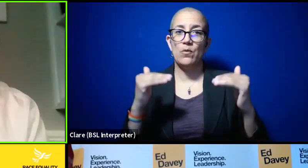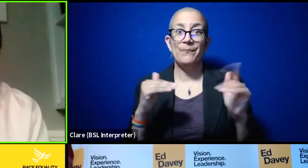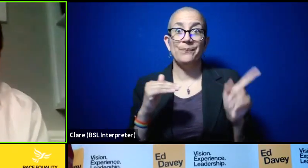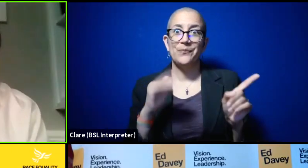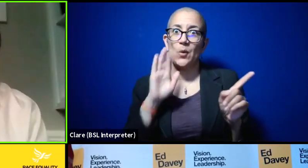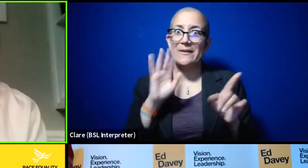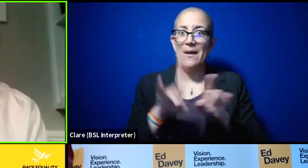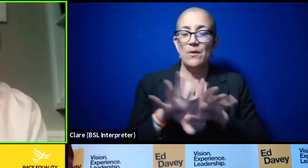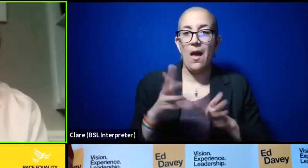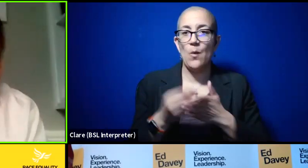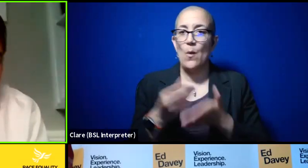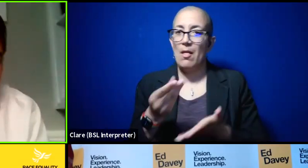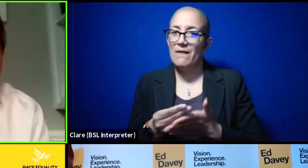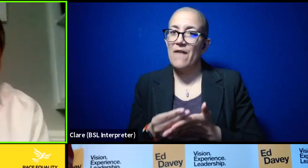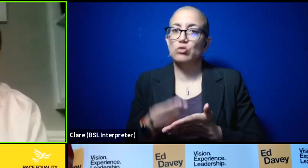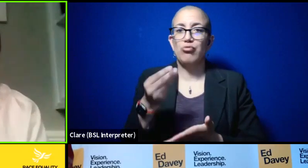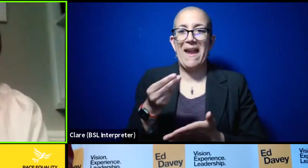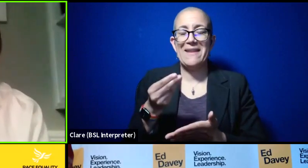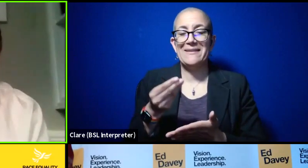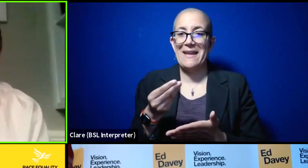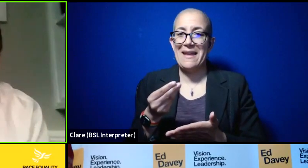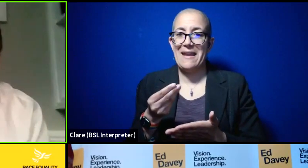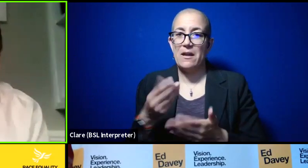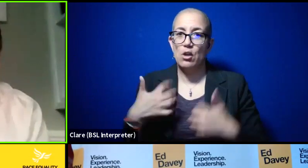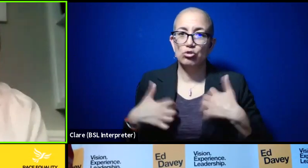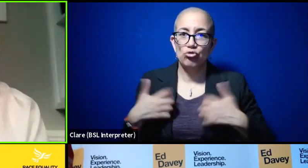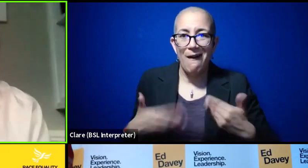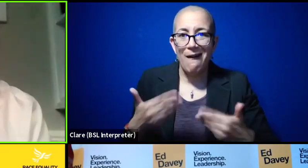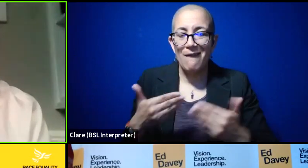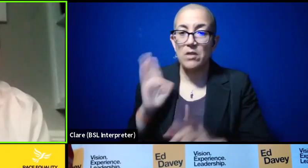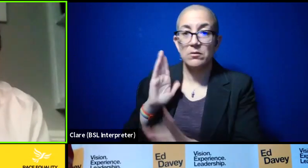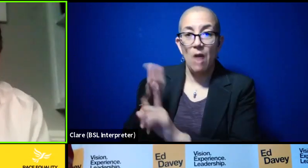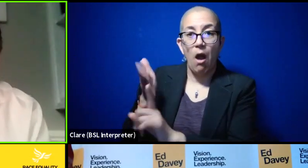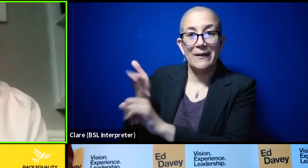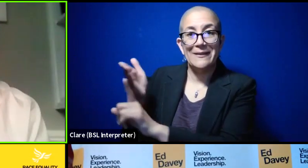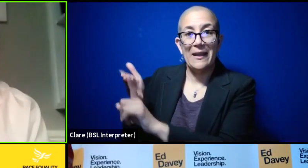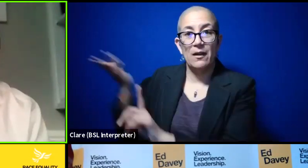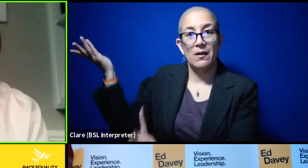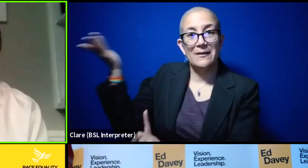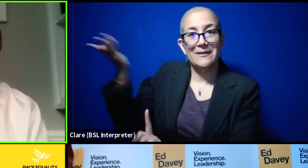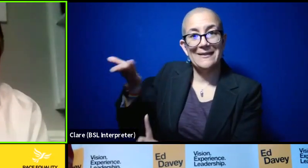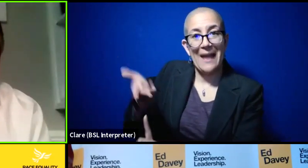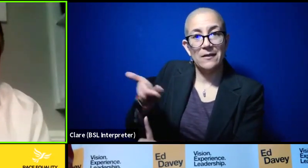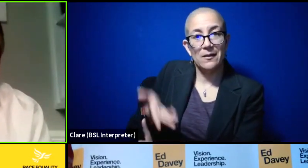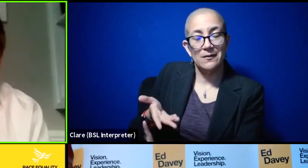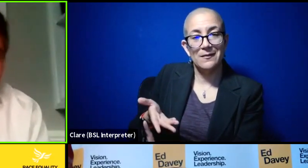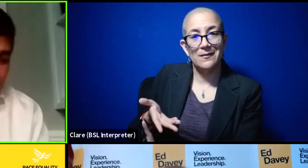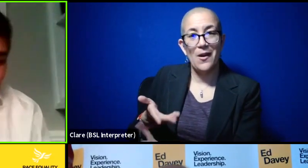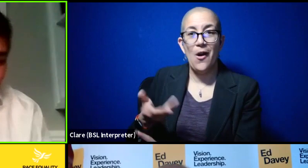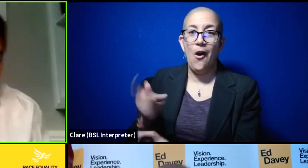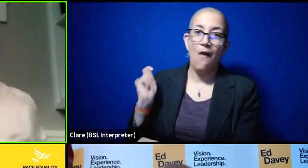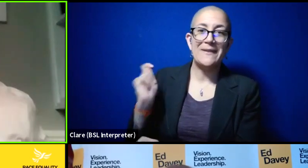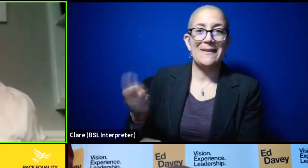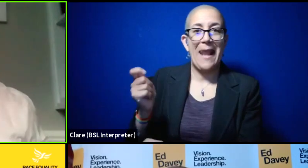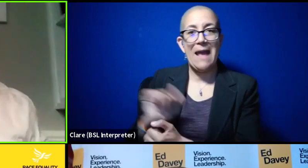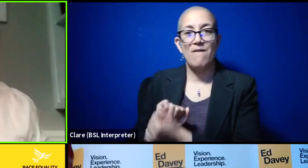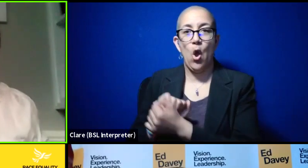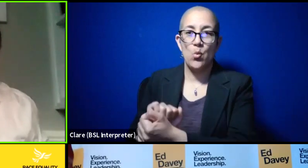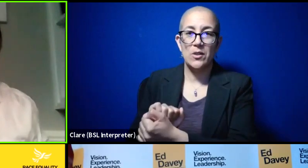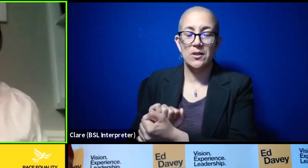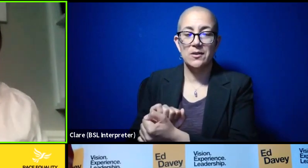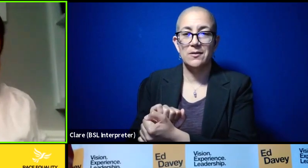drives targeting specifically, actually, the descendants of slave owners, so as to support racial justice. That appeared